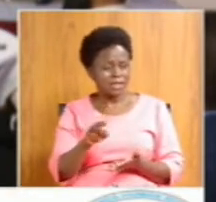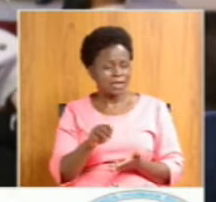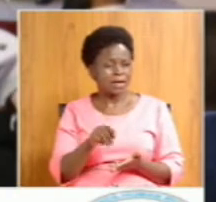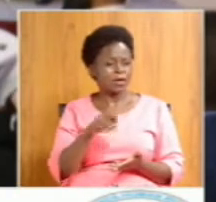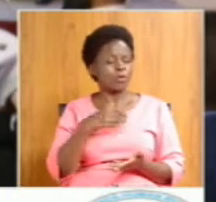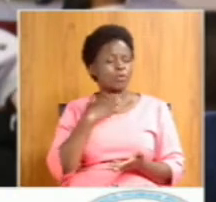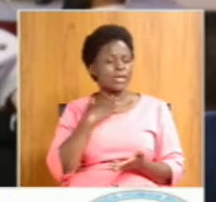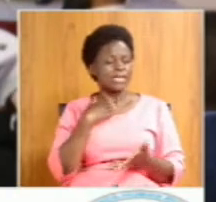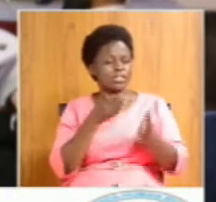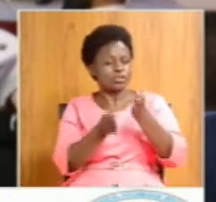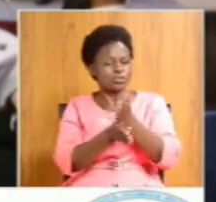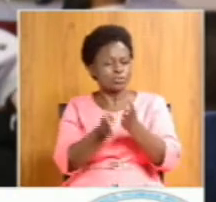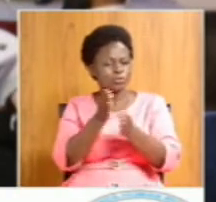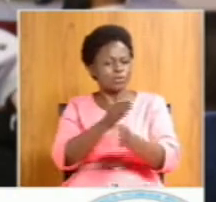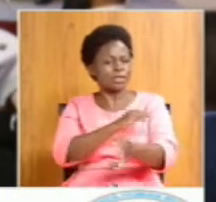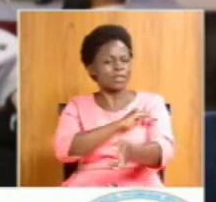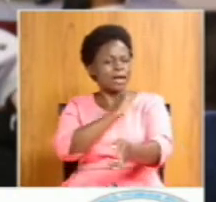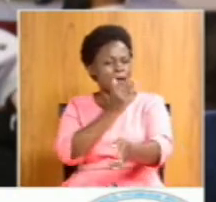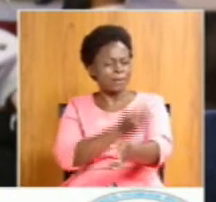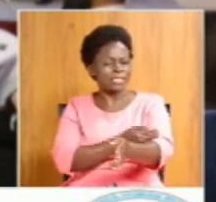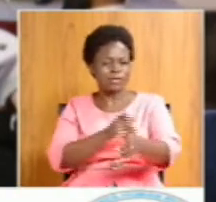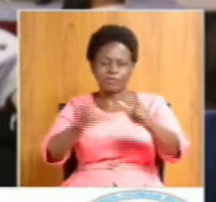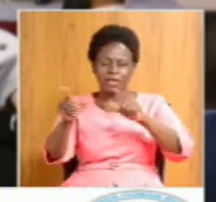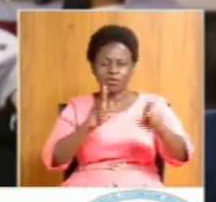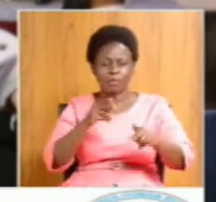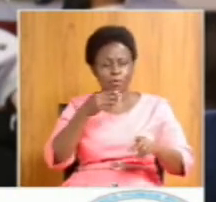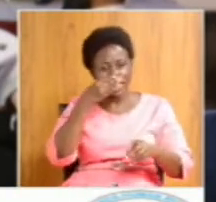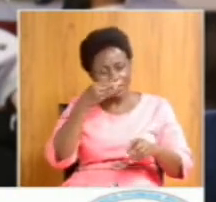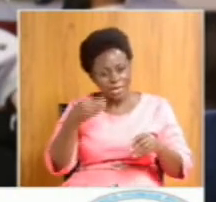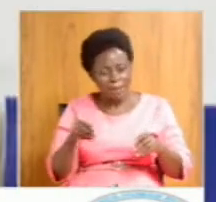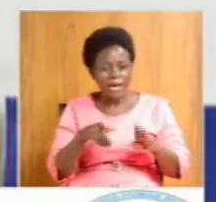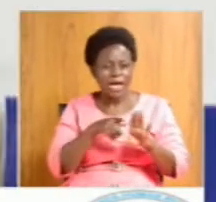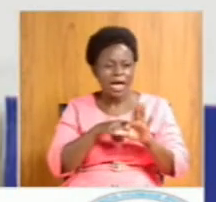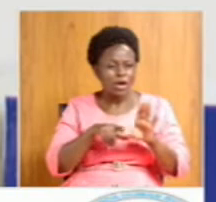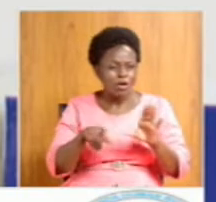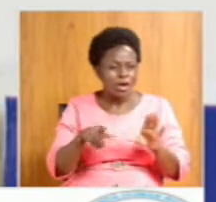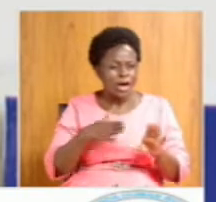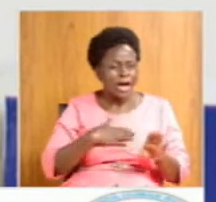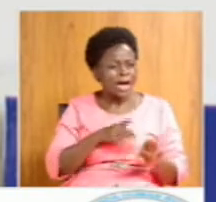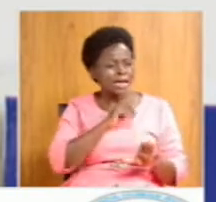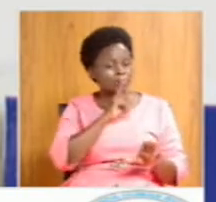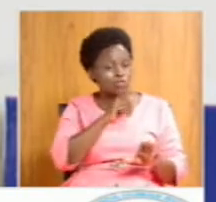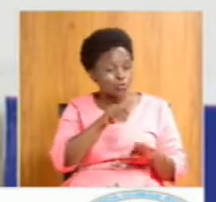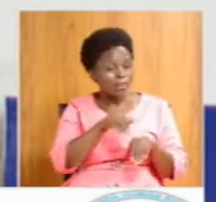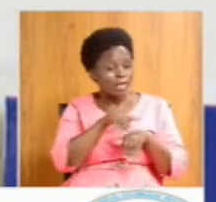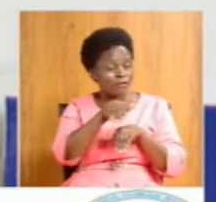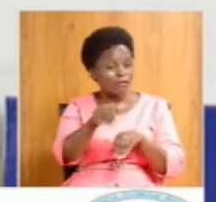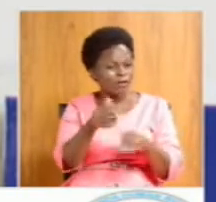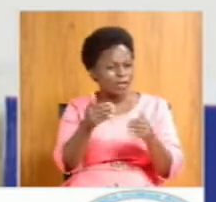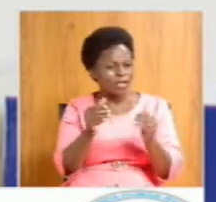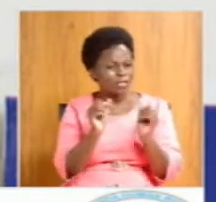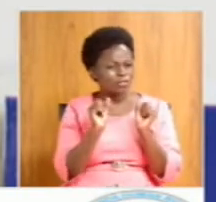And we need to build the capacity of the local people in Mutambala, in Luengo, and wherever. And I'm sure they are even watching right now.